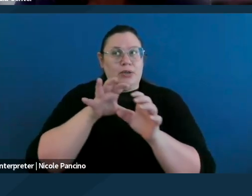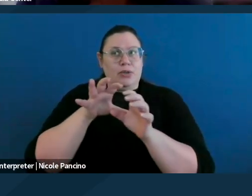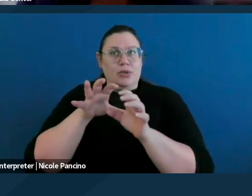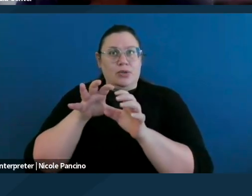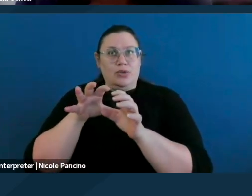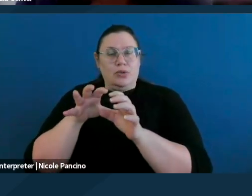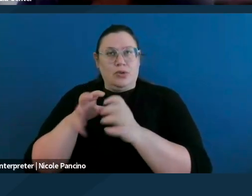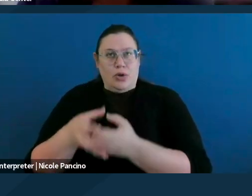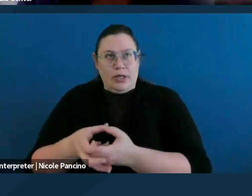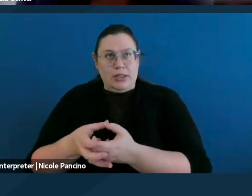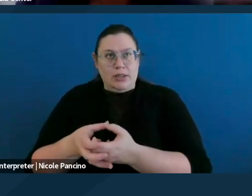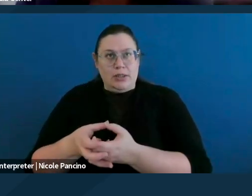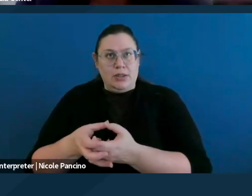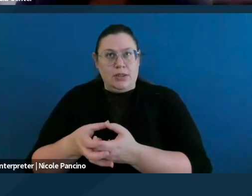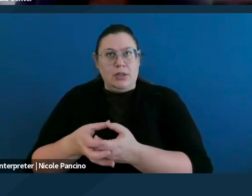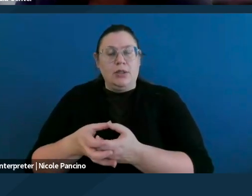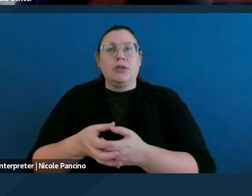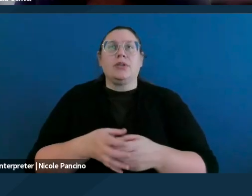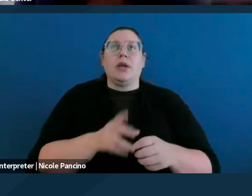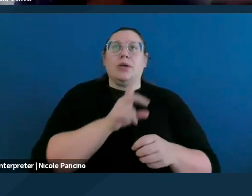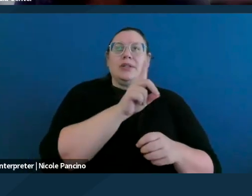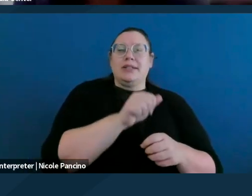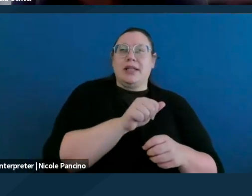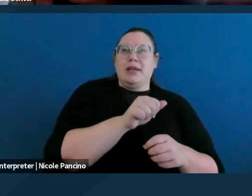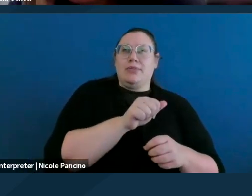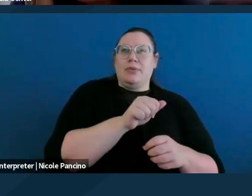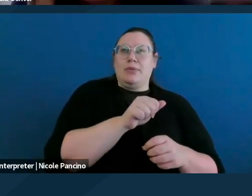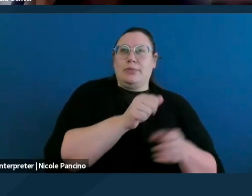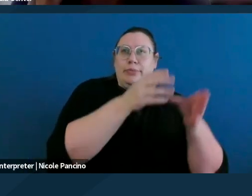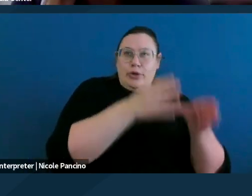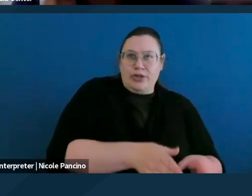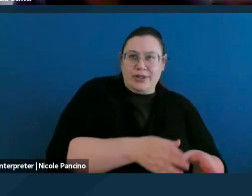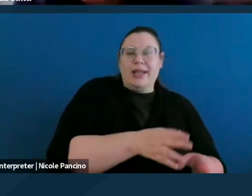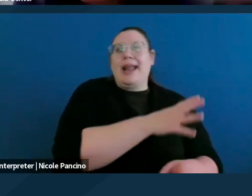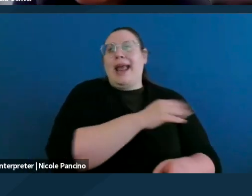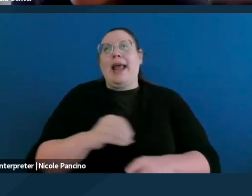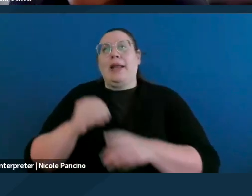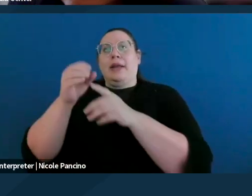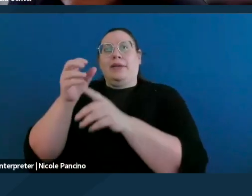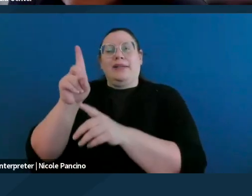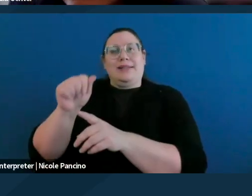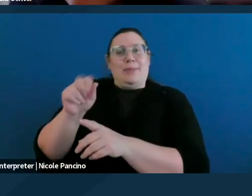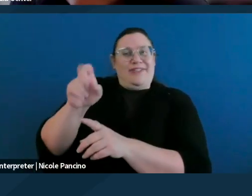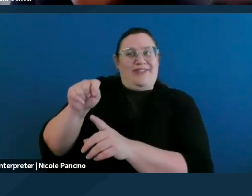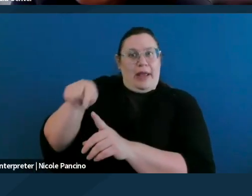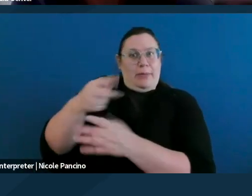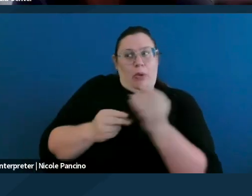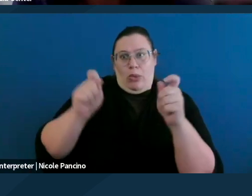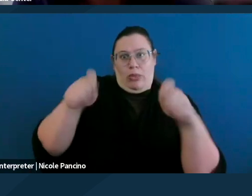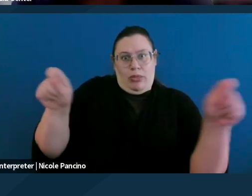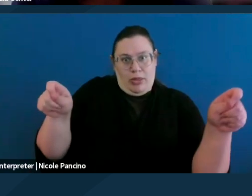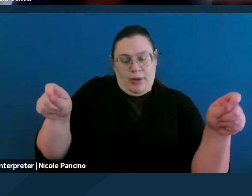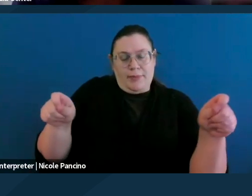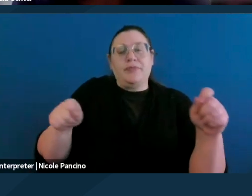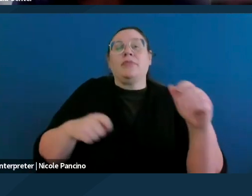basically disabled veteran and individual with a disability. Then it says under the